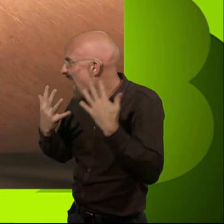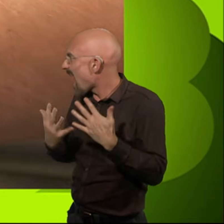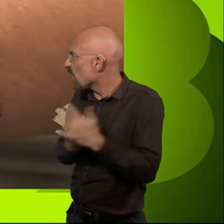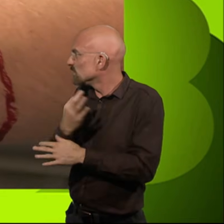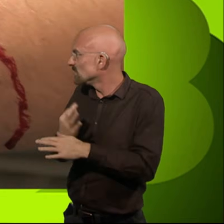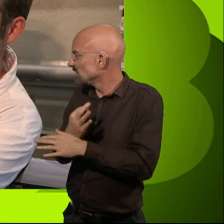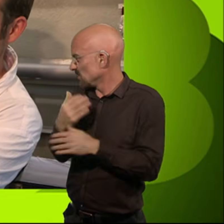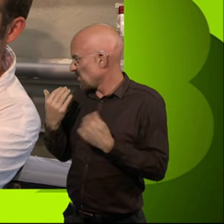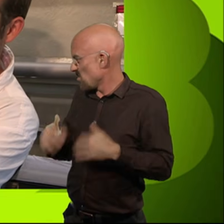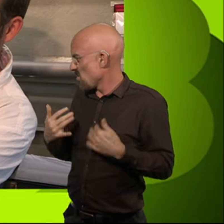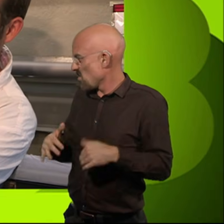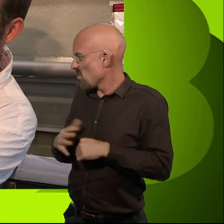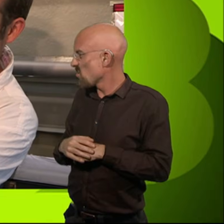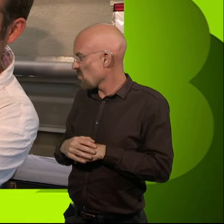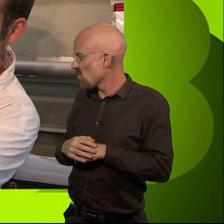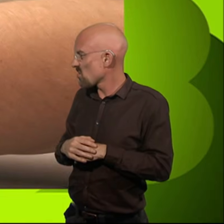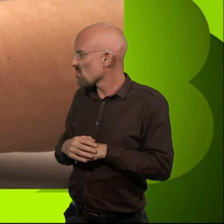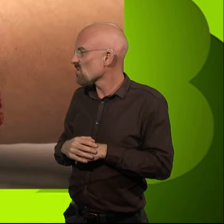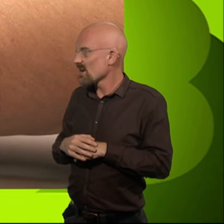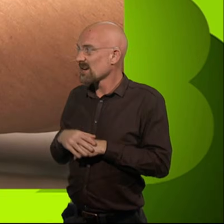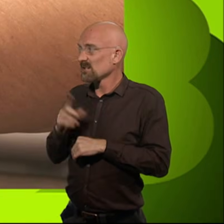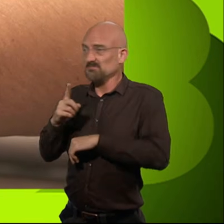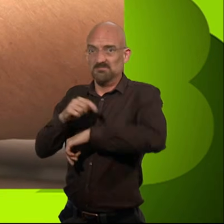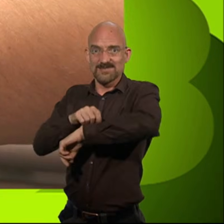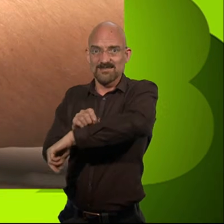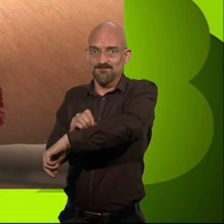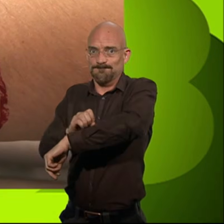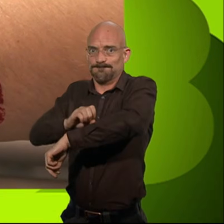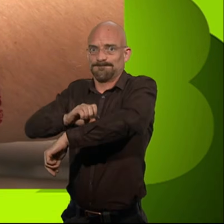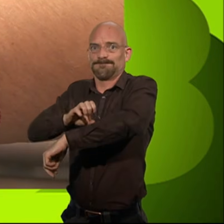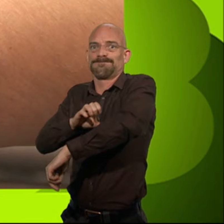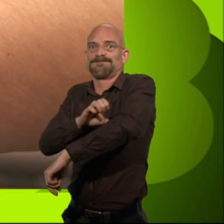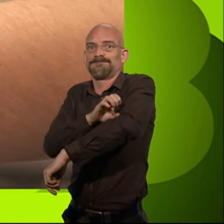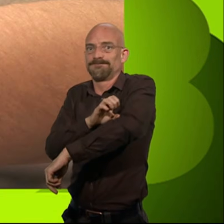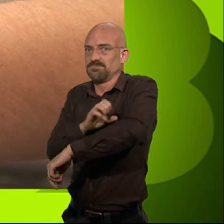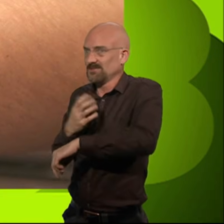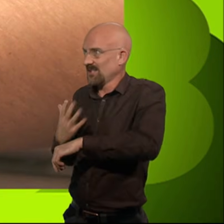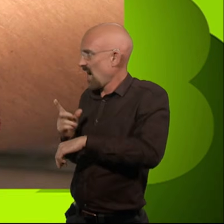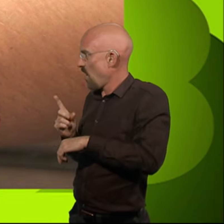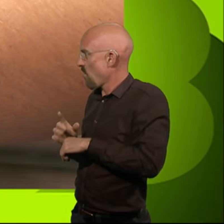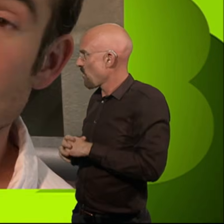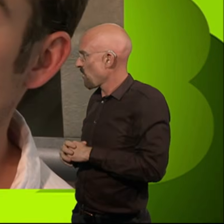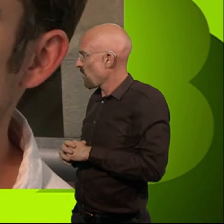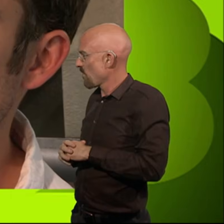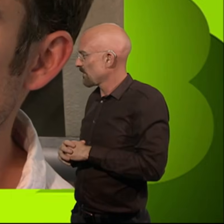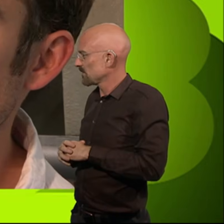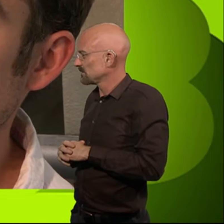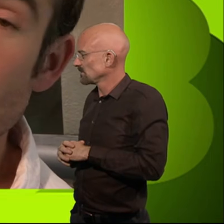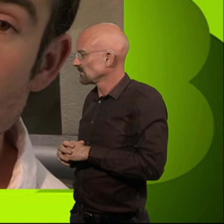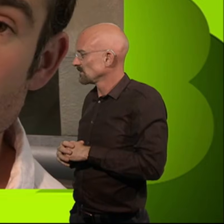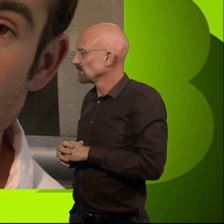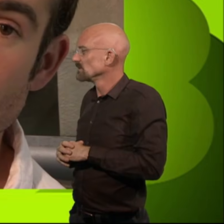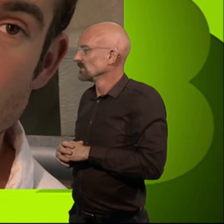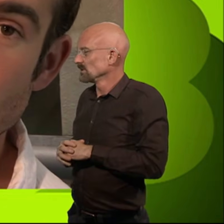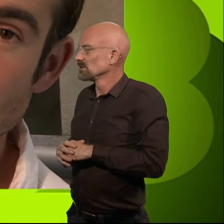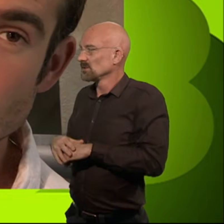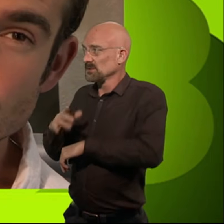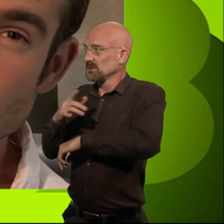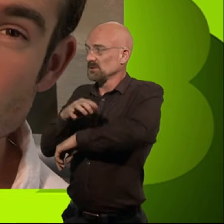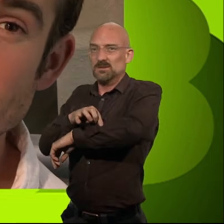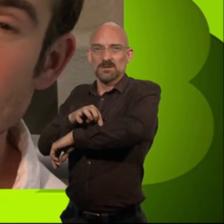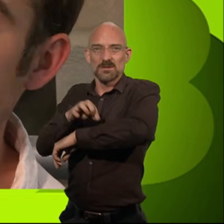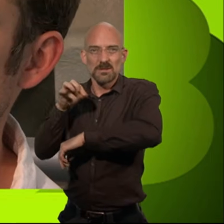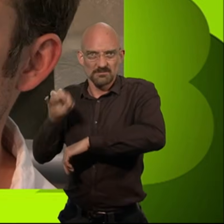and a half on my arm, it's finally full. And you can see how it's got the blood in my arm flowing. This is the point. If you've cut your finger off,